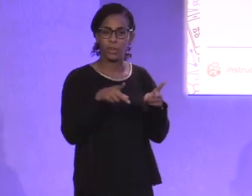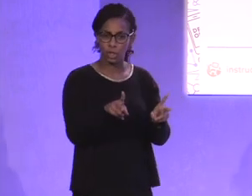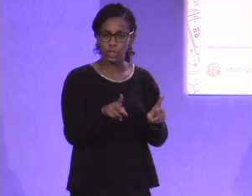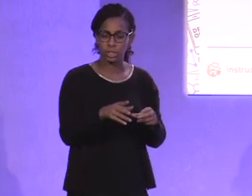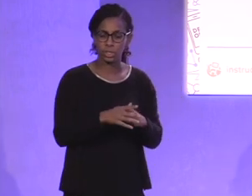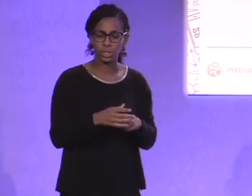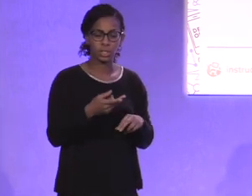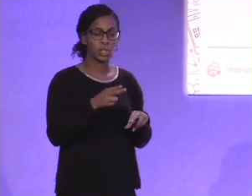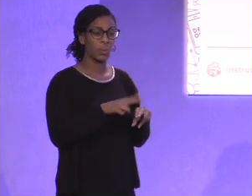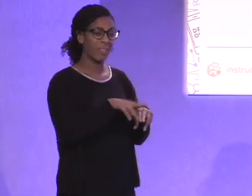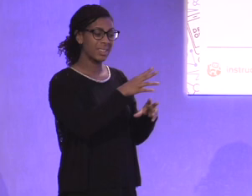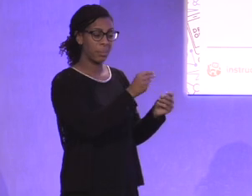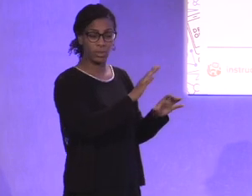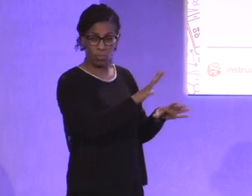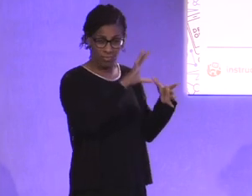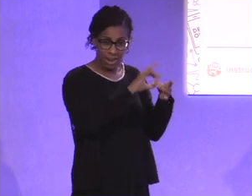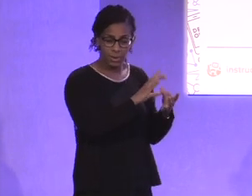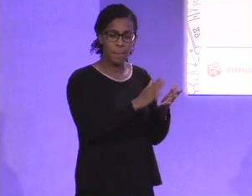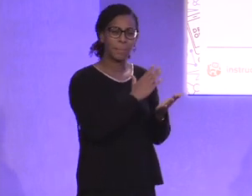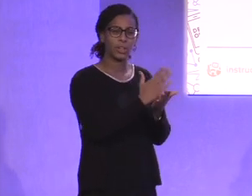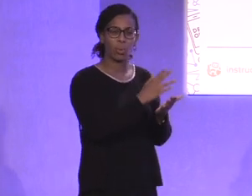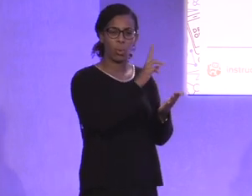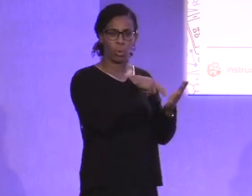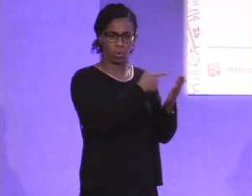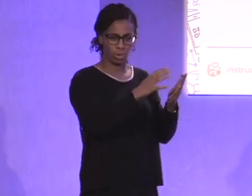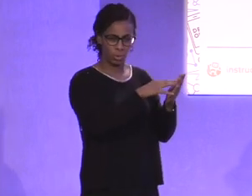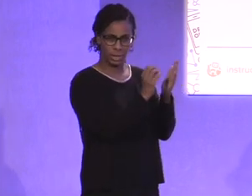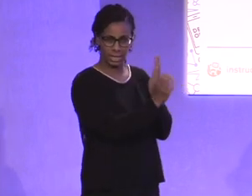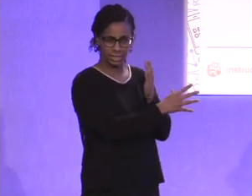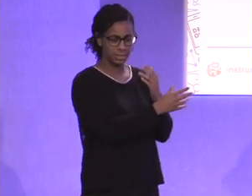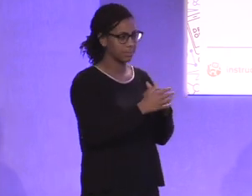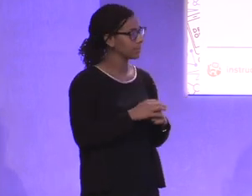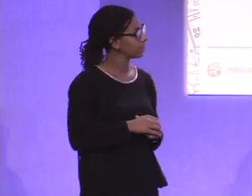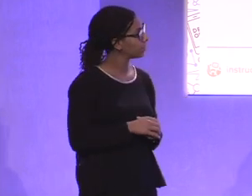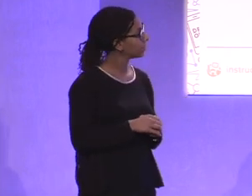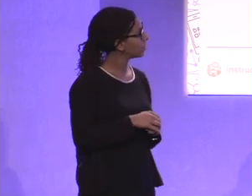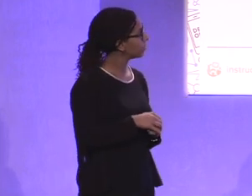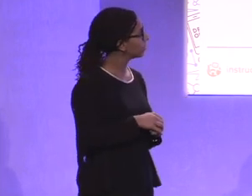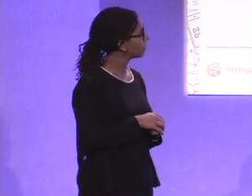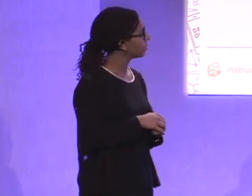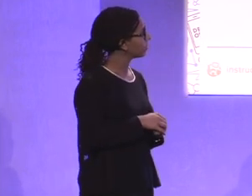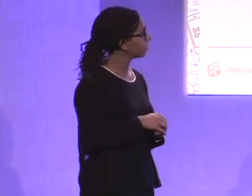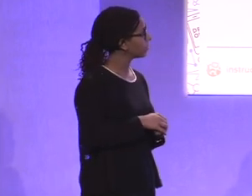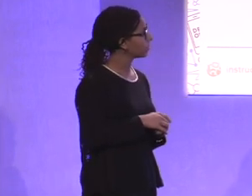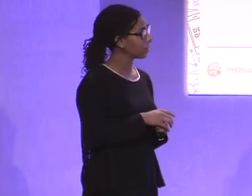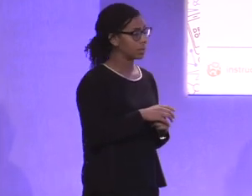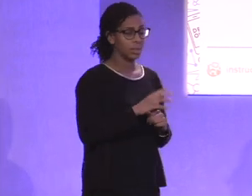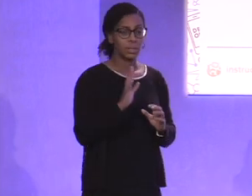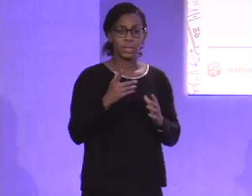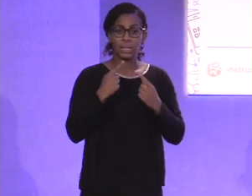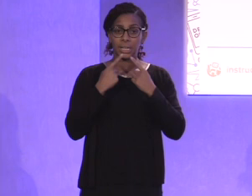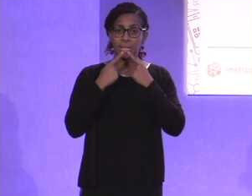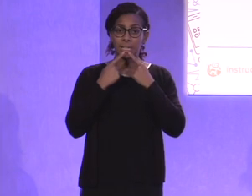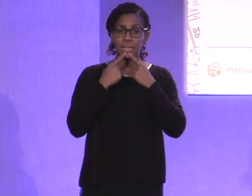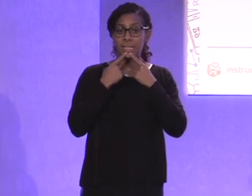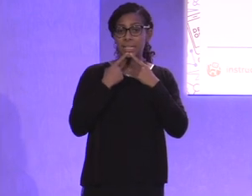kill something that's no longer relevant. Spend your budget. It has been my observation